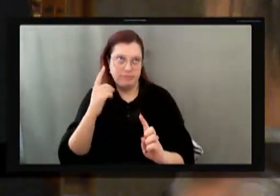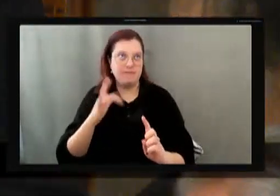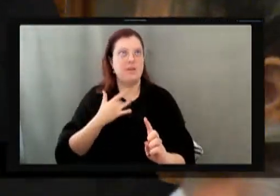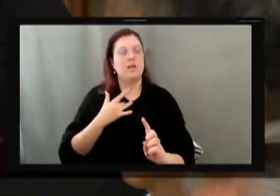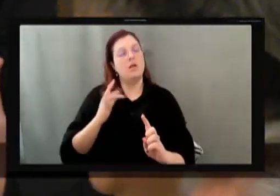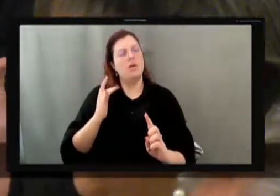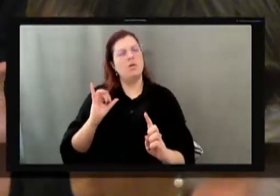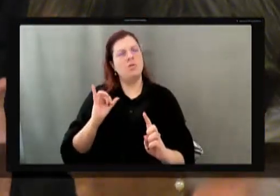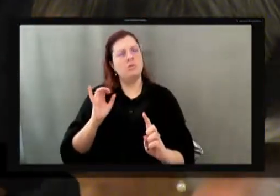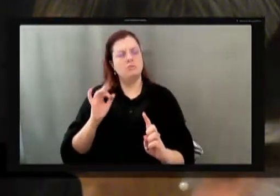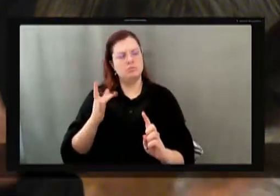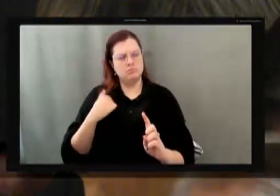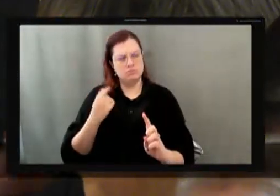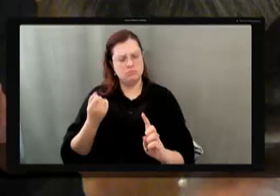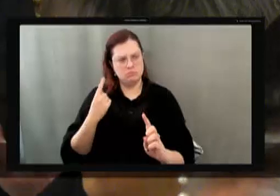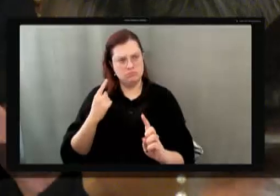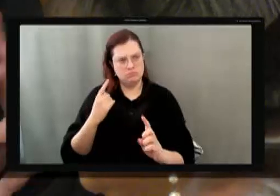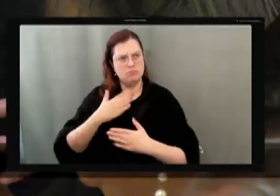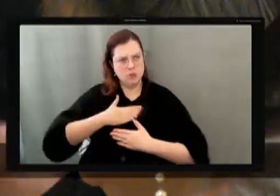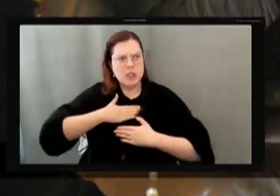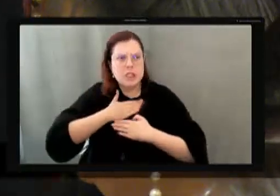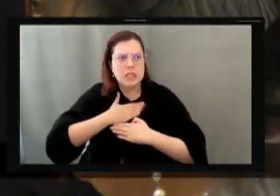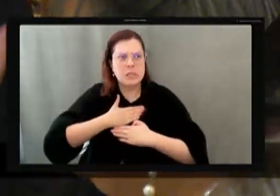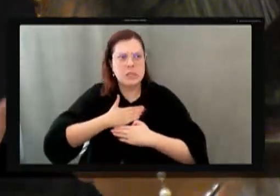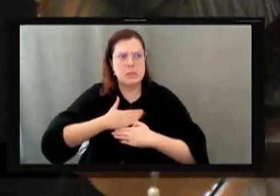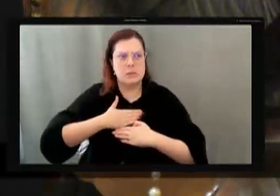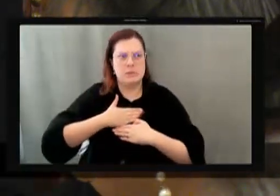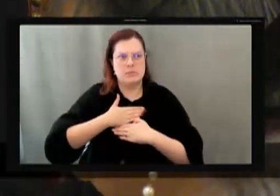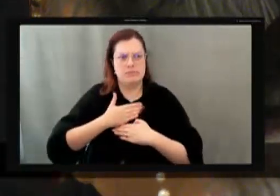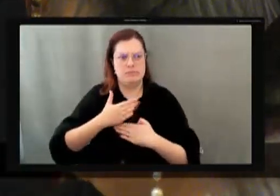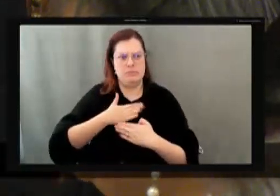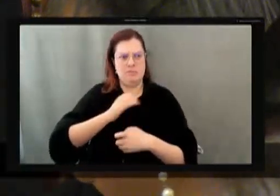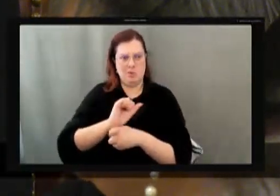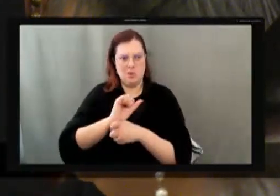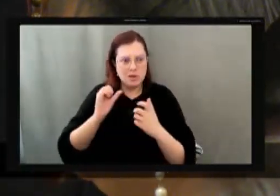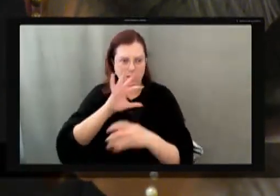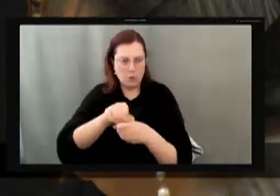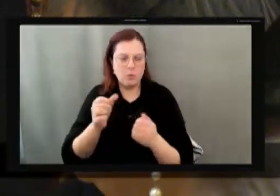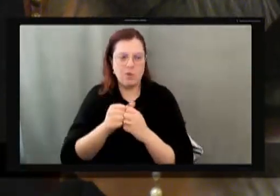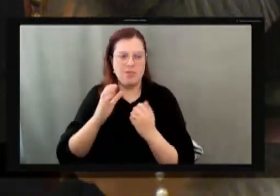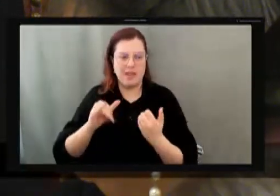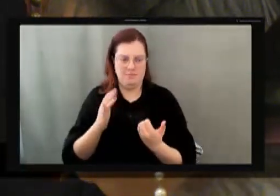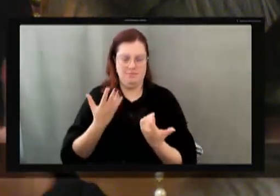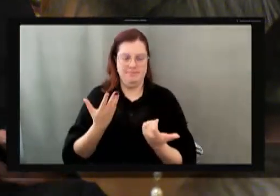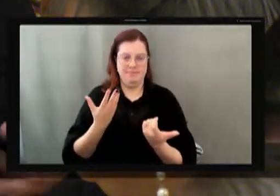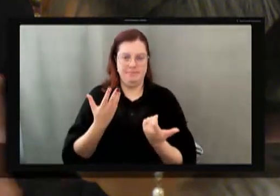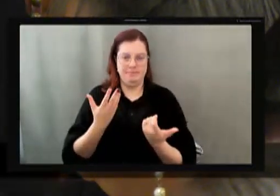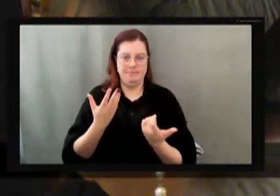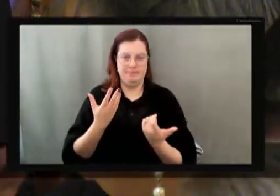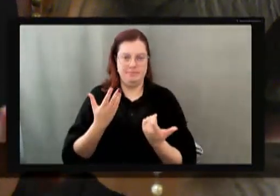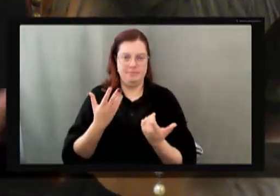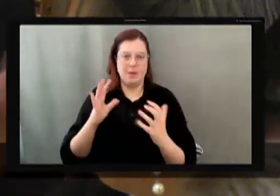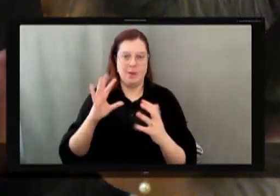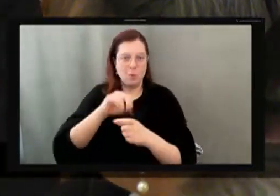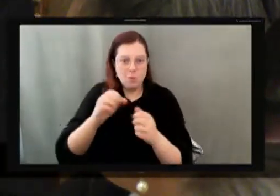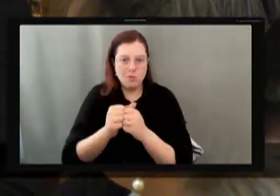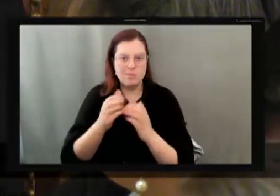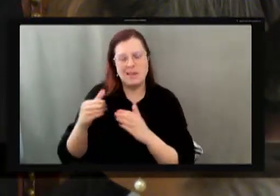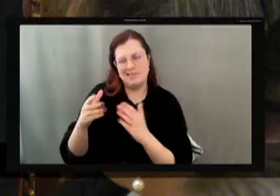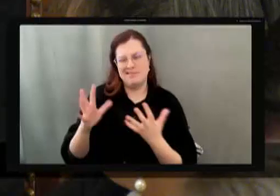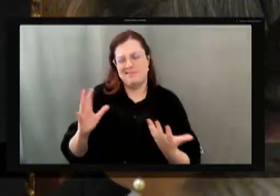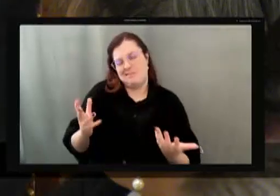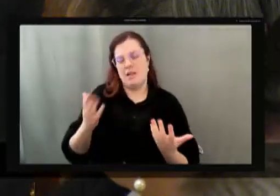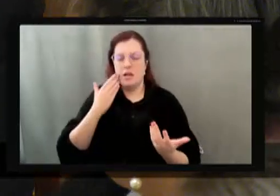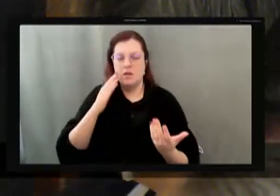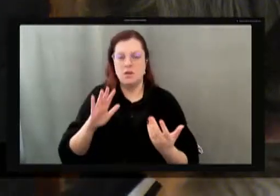are appreciated as, you know, appreciated and included as part of that plan. I don't know, and